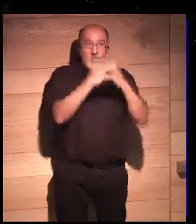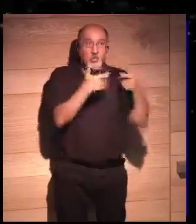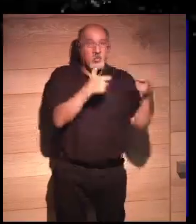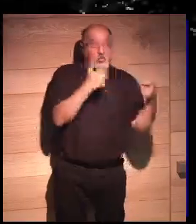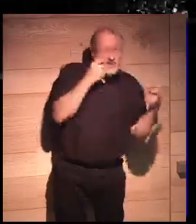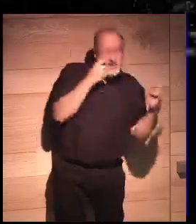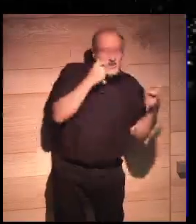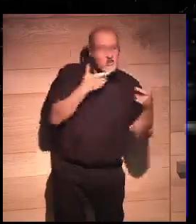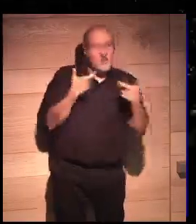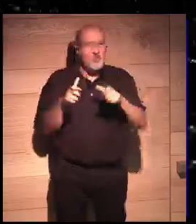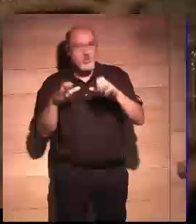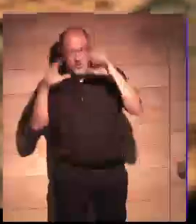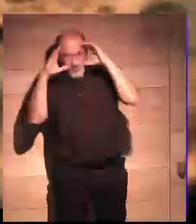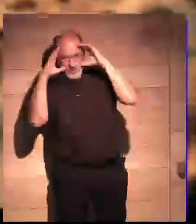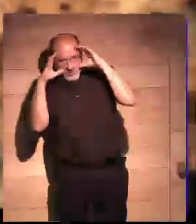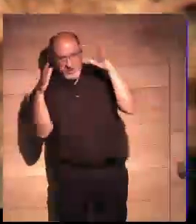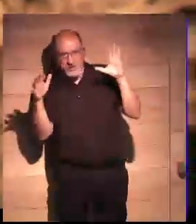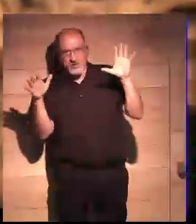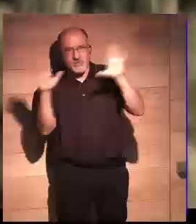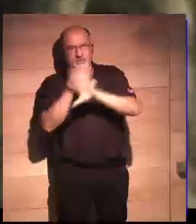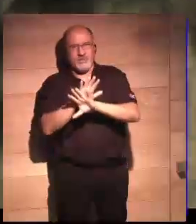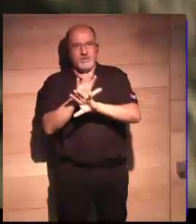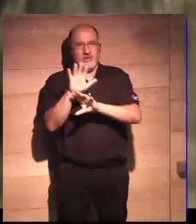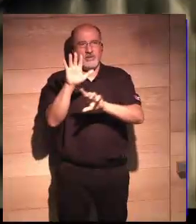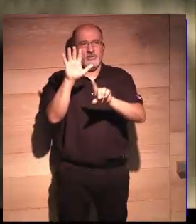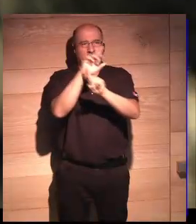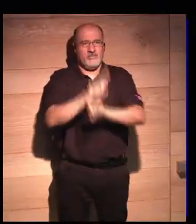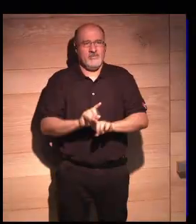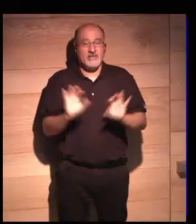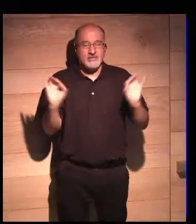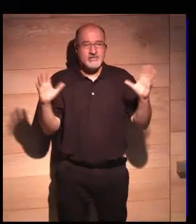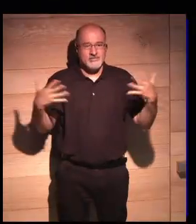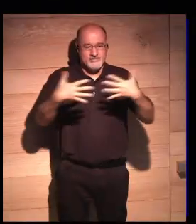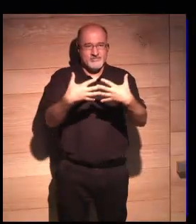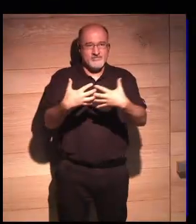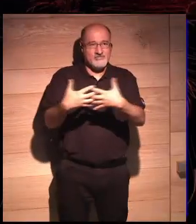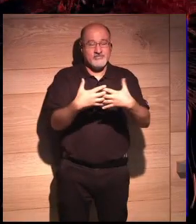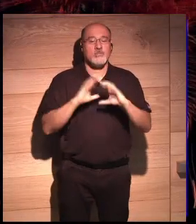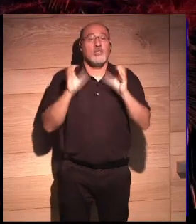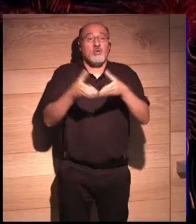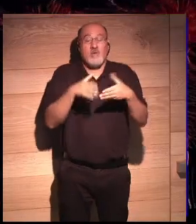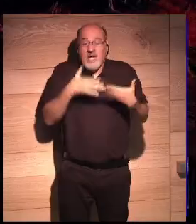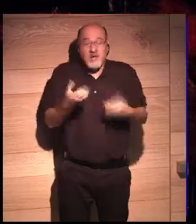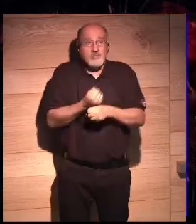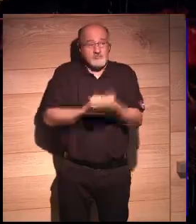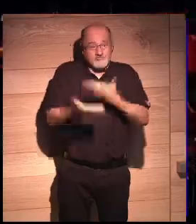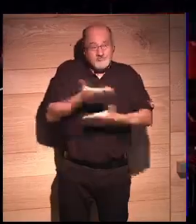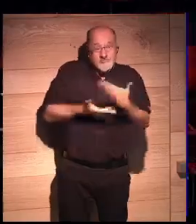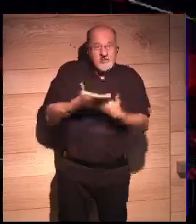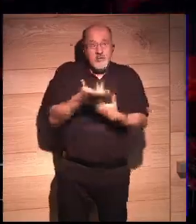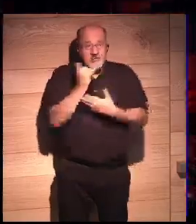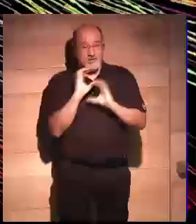completely blurred. And it just so happens that our community that we collaborate with are involved